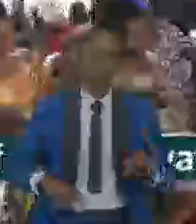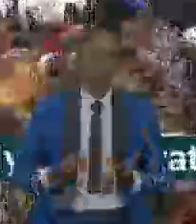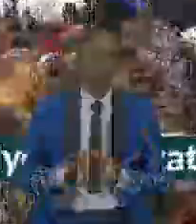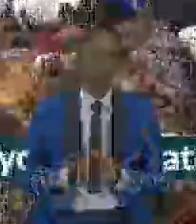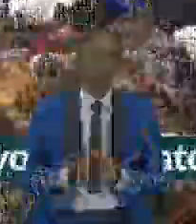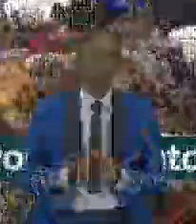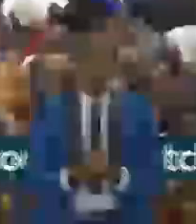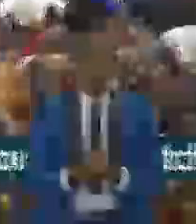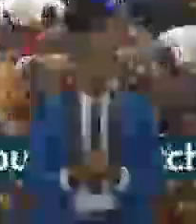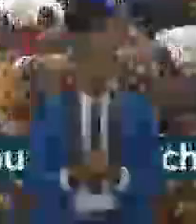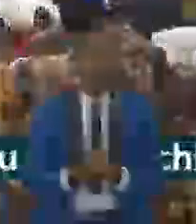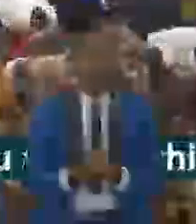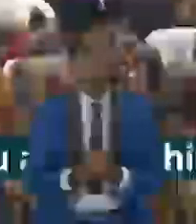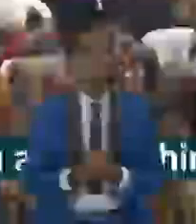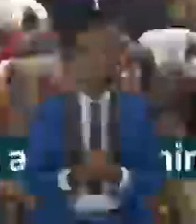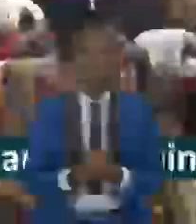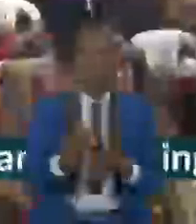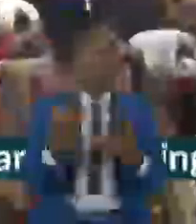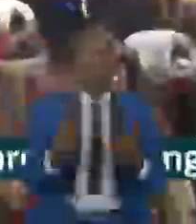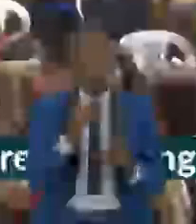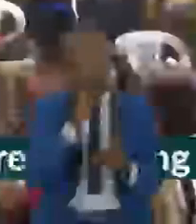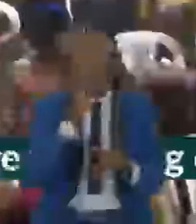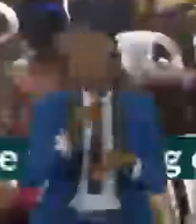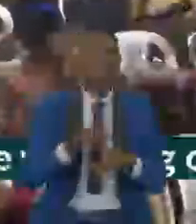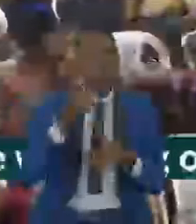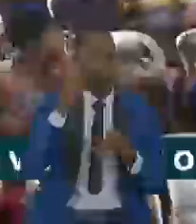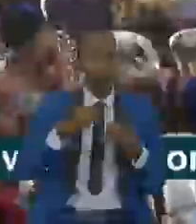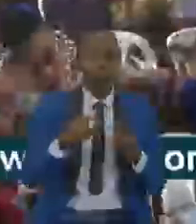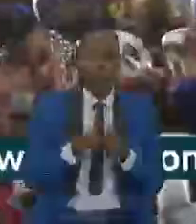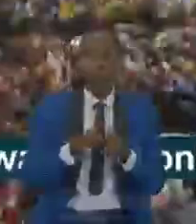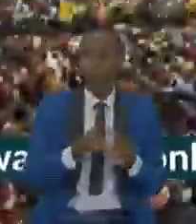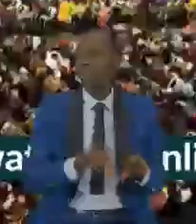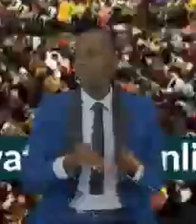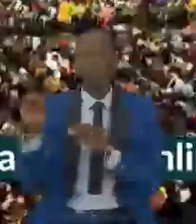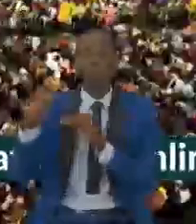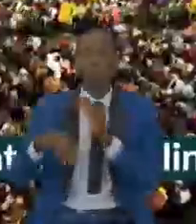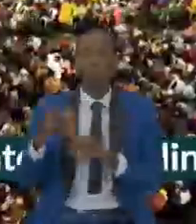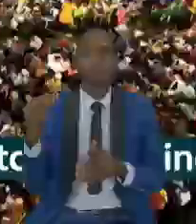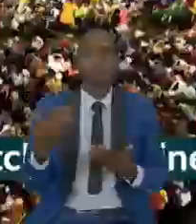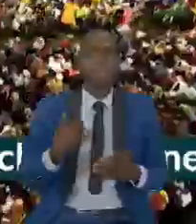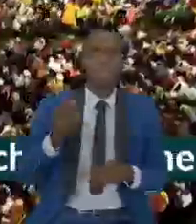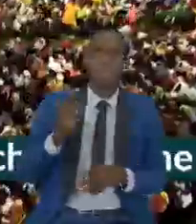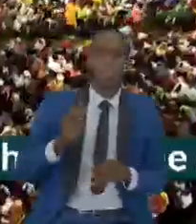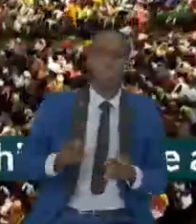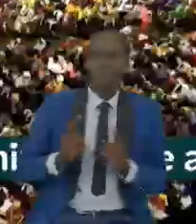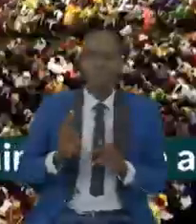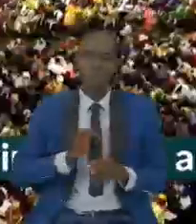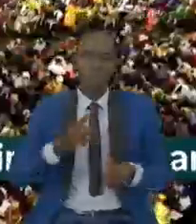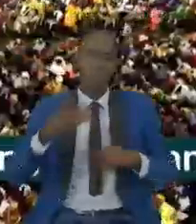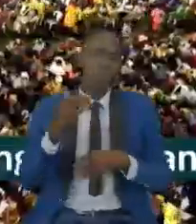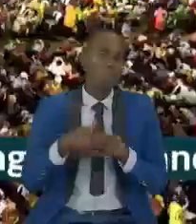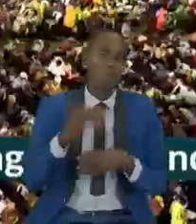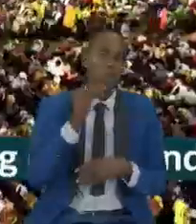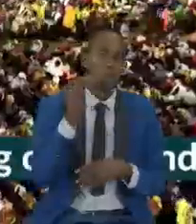Please, don't move yet. The pastor is still seated. Remember, we said it's explosion night. Everybody